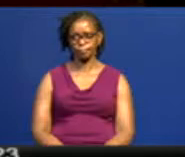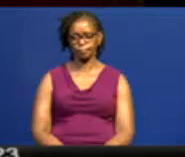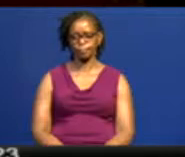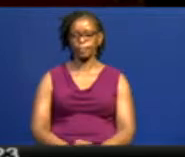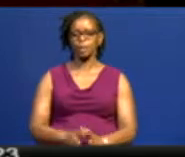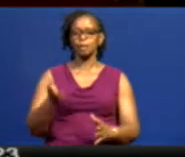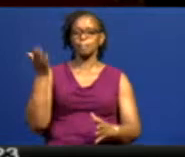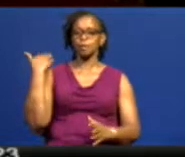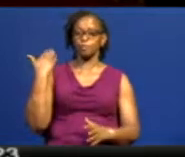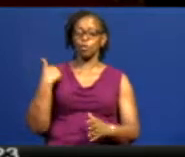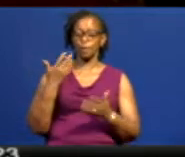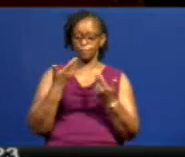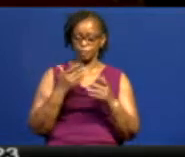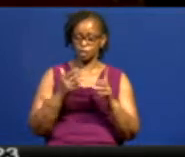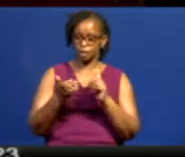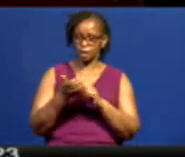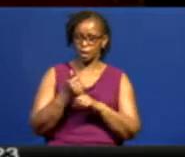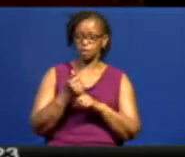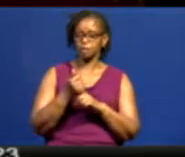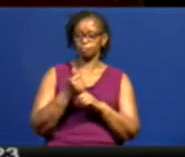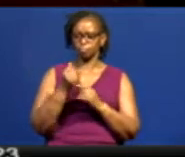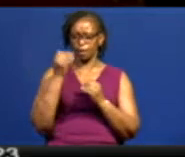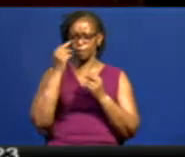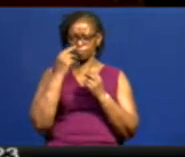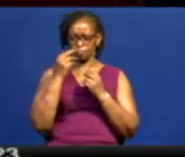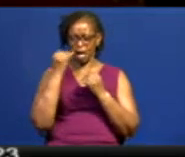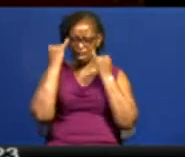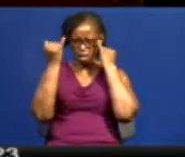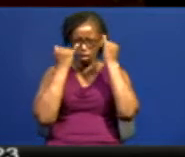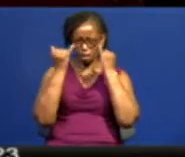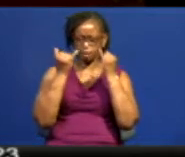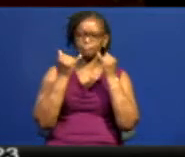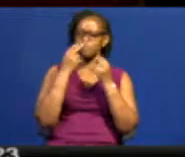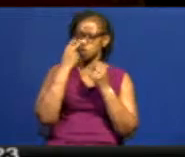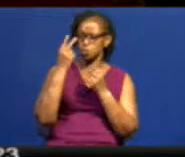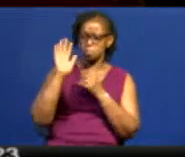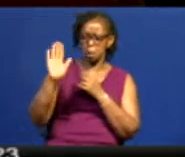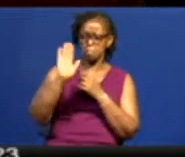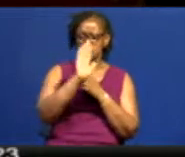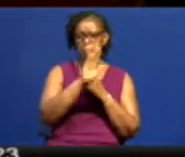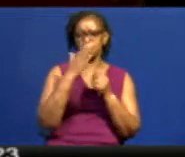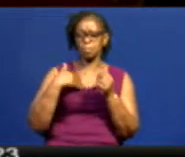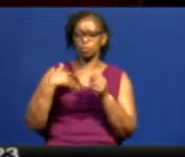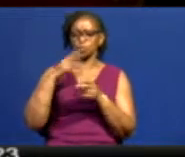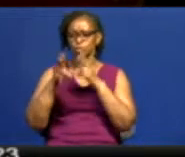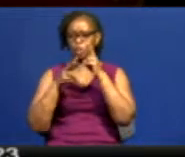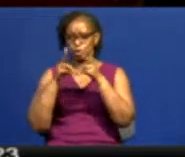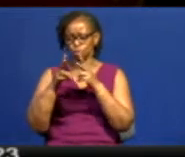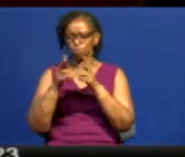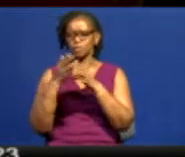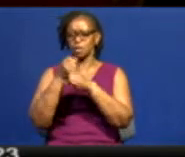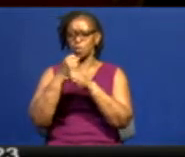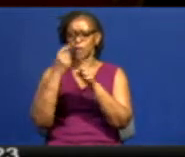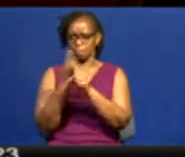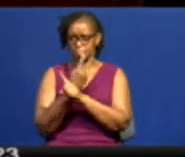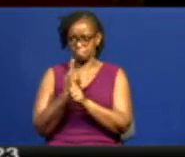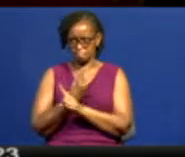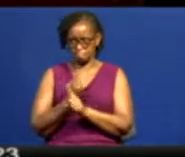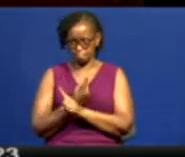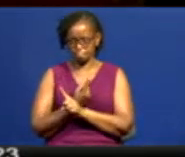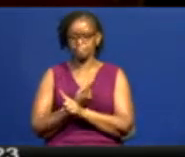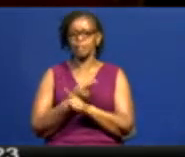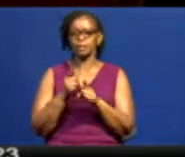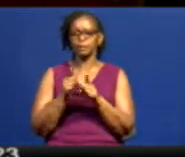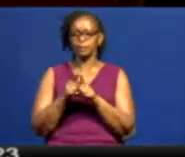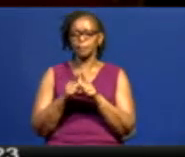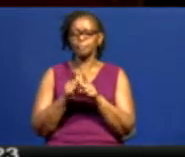22 stakeholders who gave their submissions, majorly who lauded the policy, noting that stability and predictability